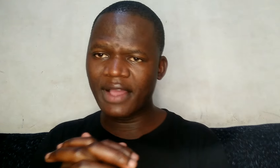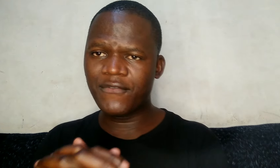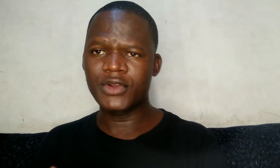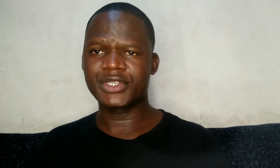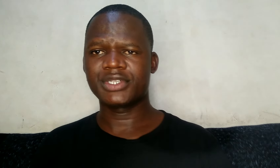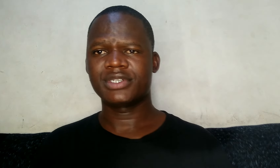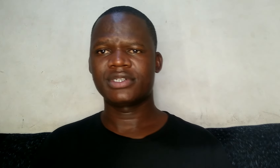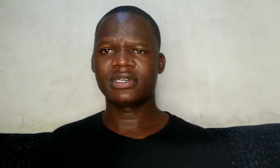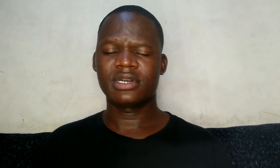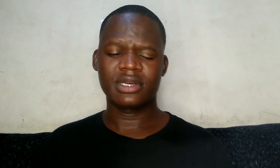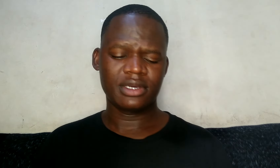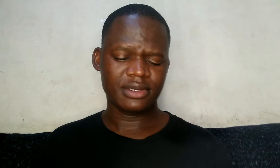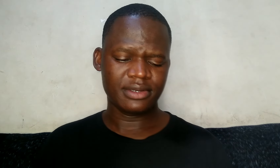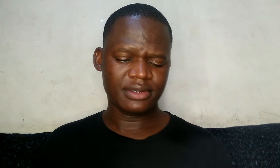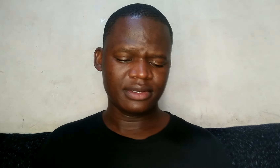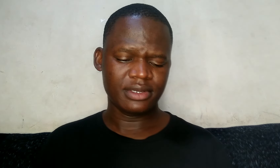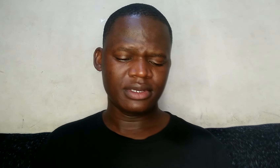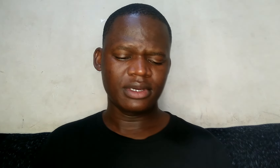their food